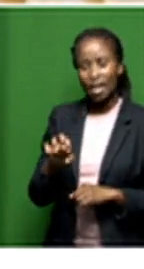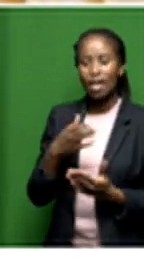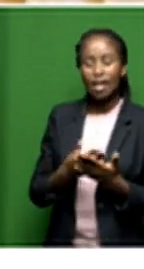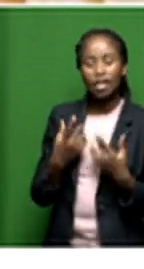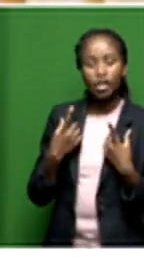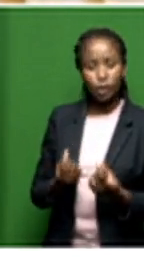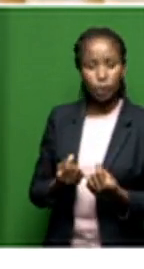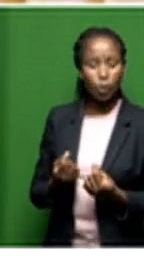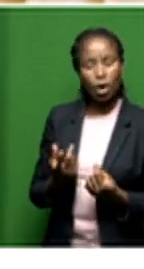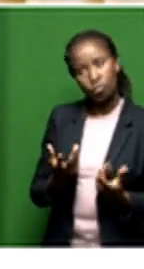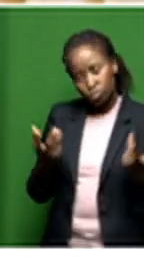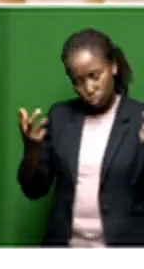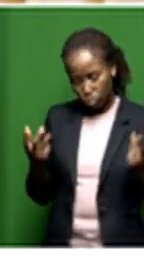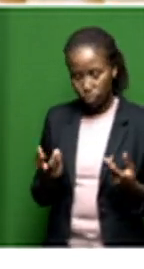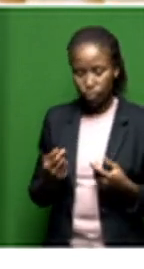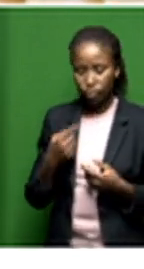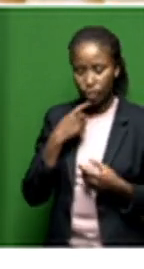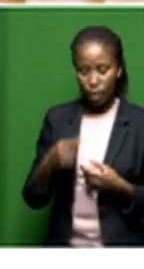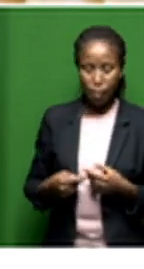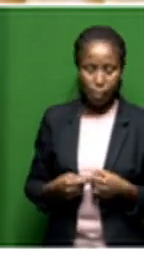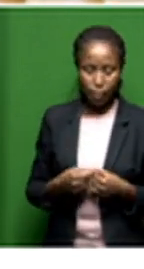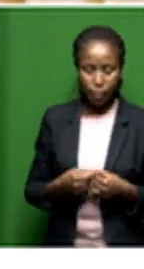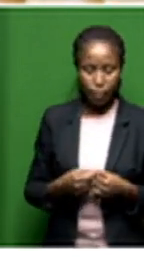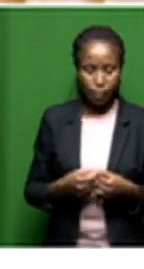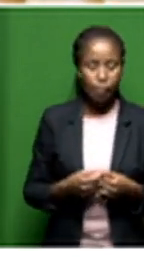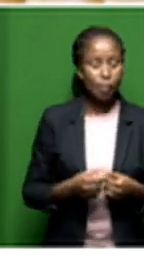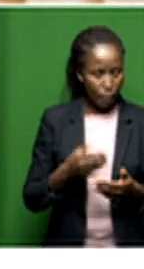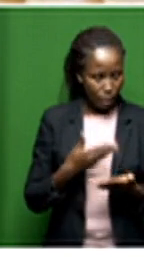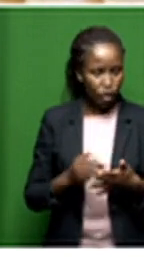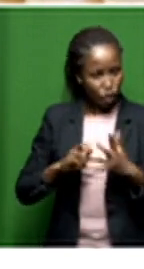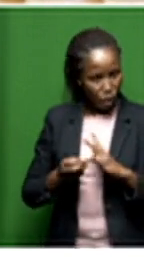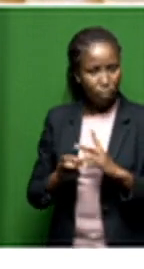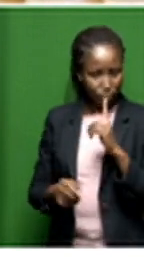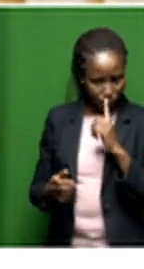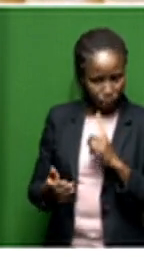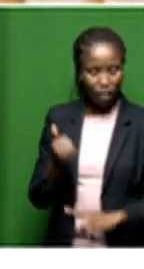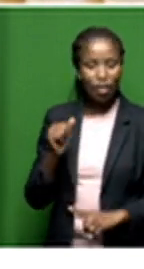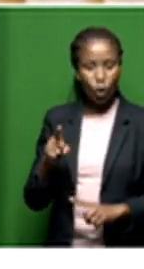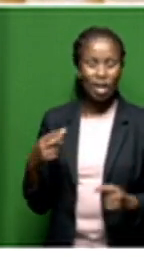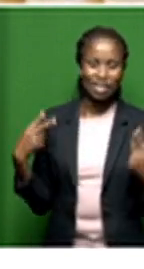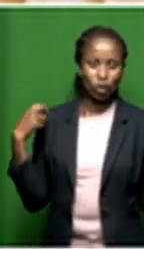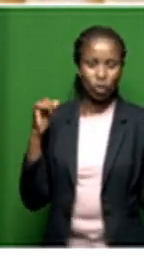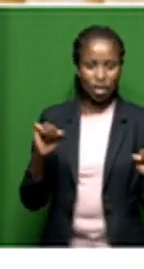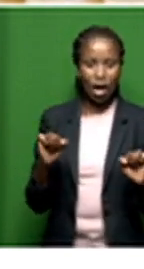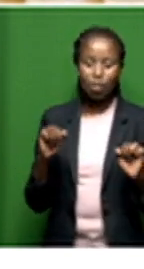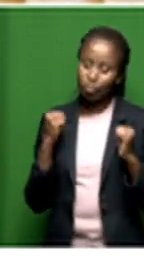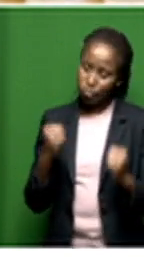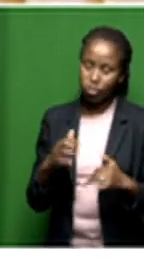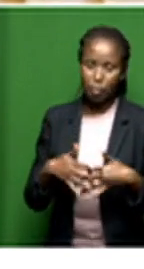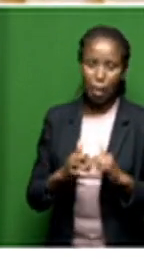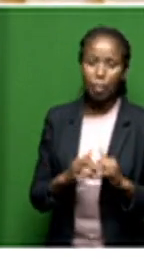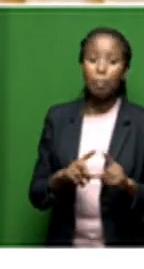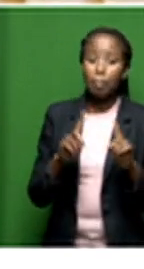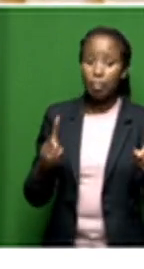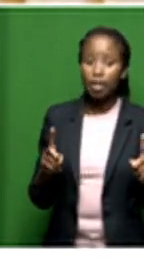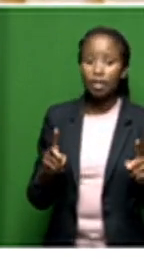reasonable, let's say, purview to achieve and do the security. But for example, the unfortunate issue